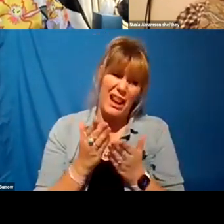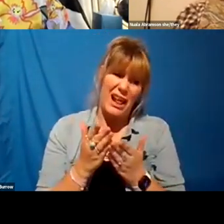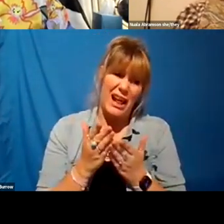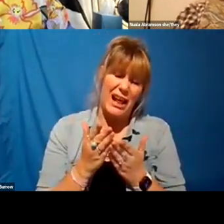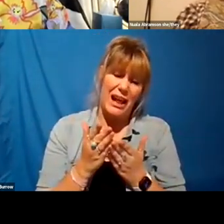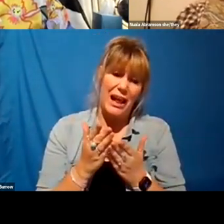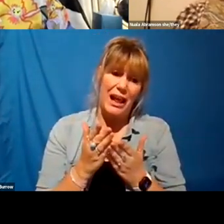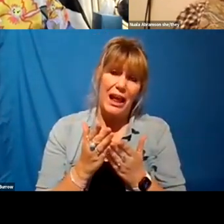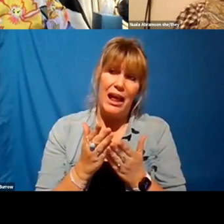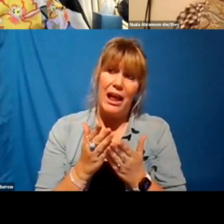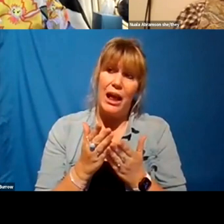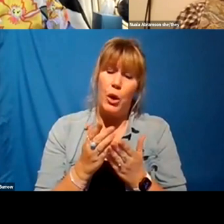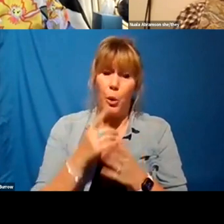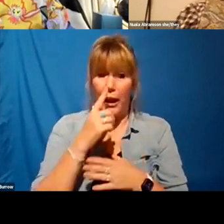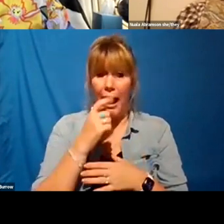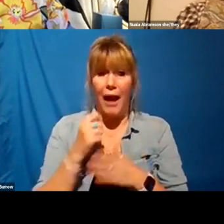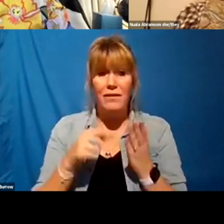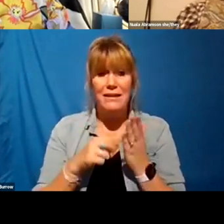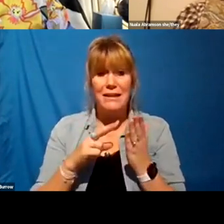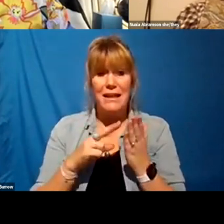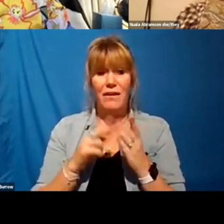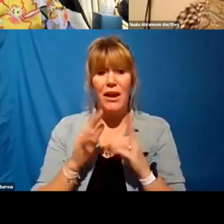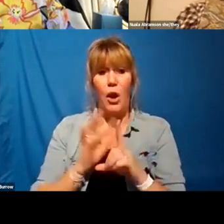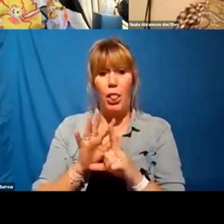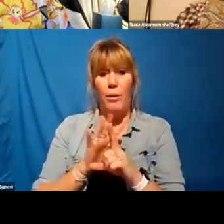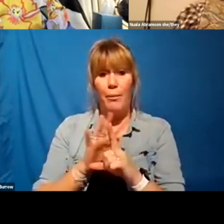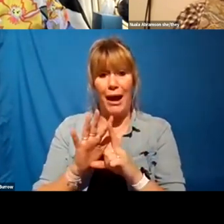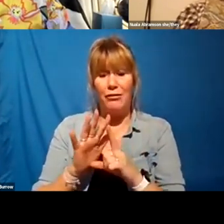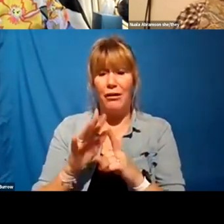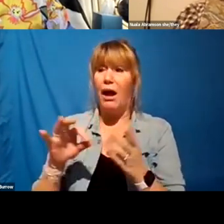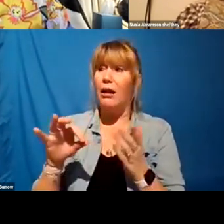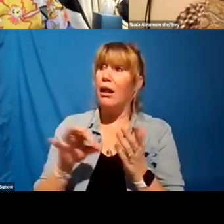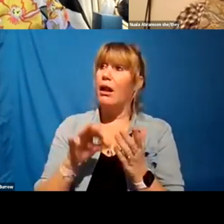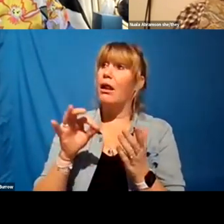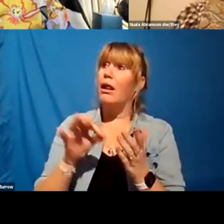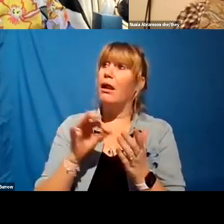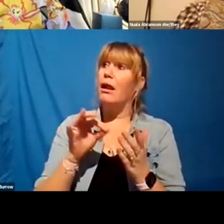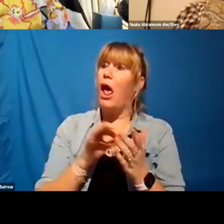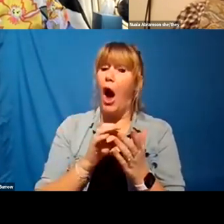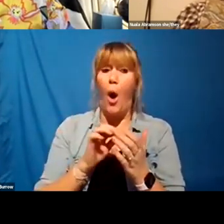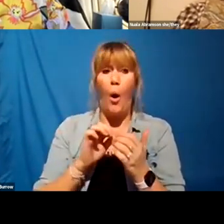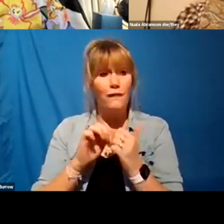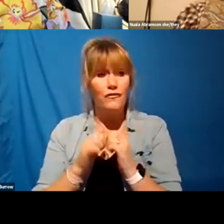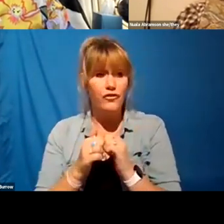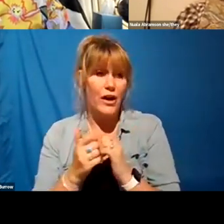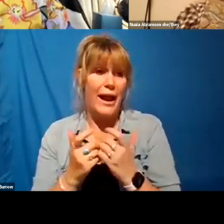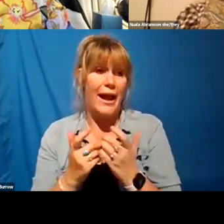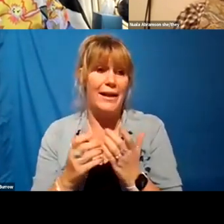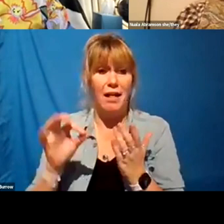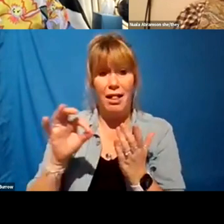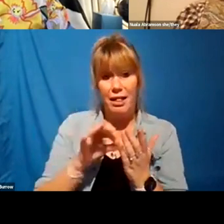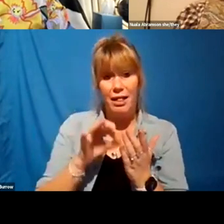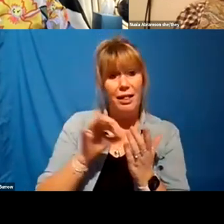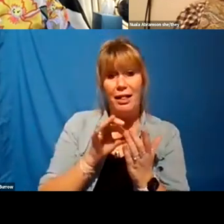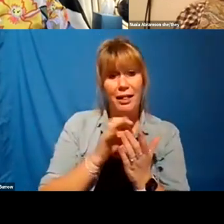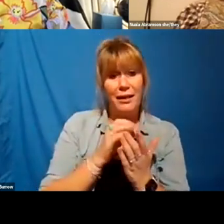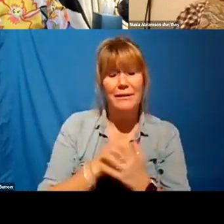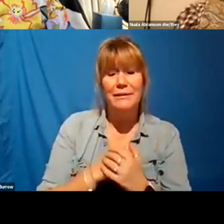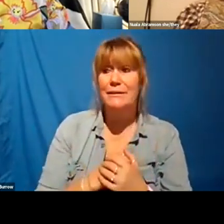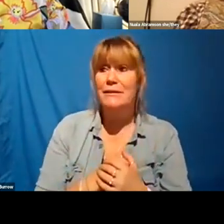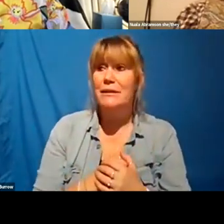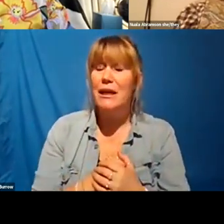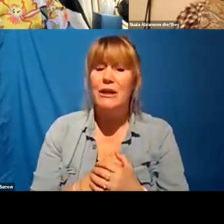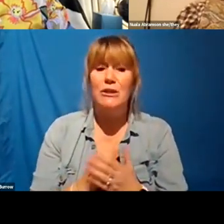can have the telly on in the background and do it and have a couple of friends and embroider. So that makes